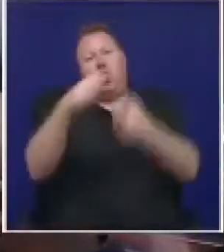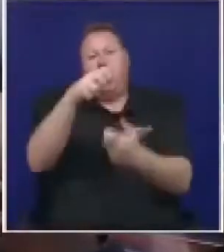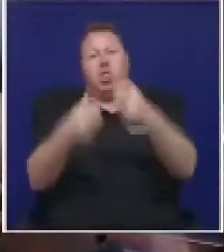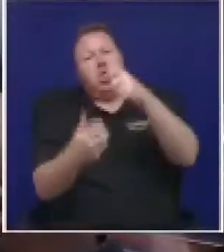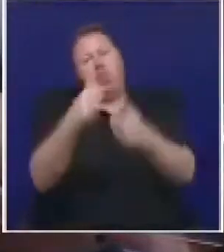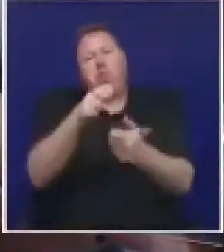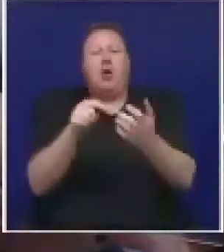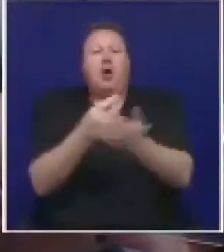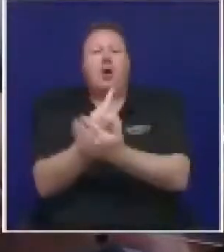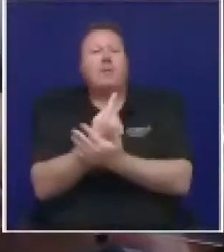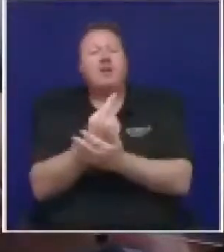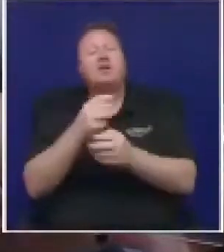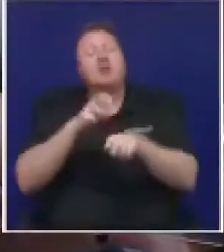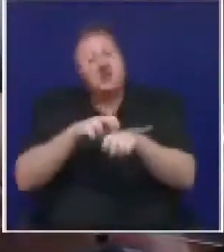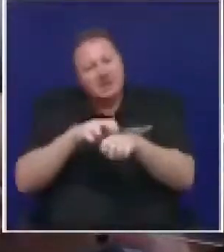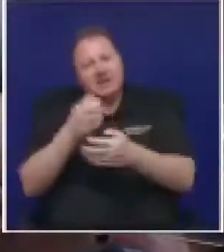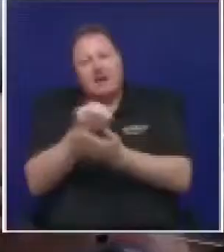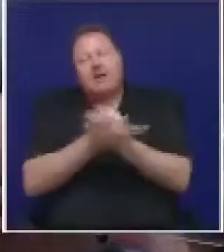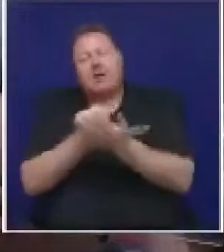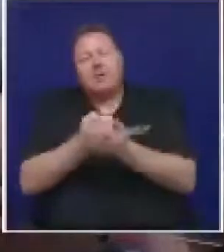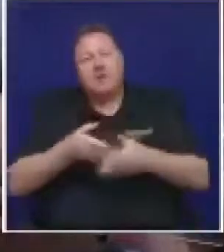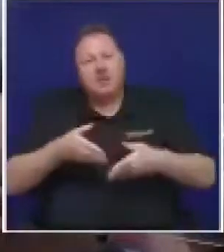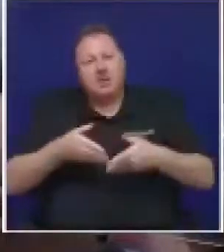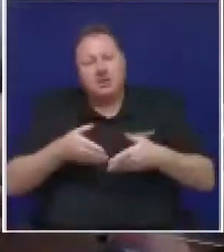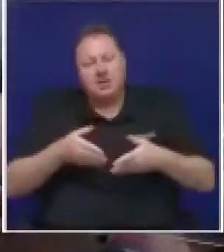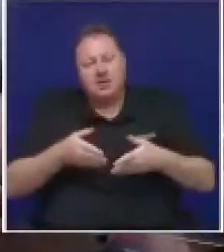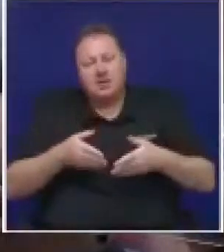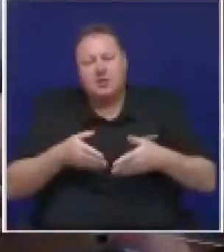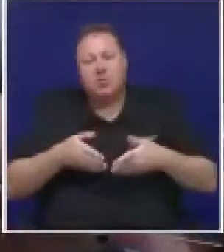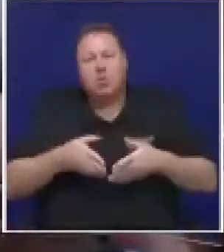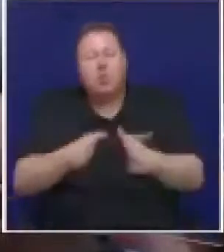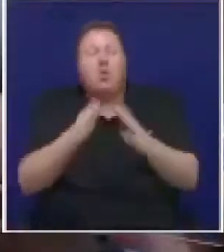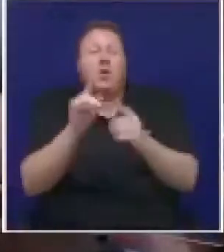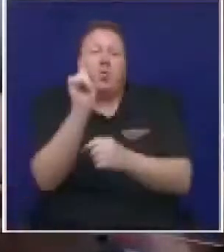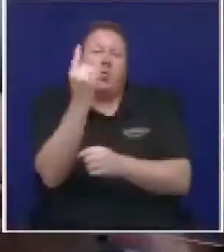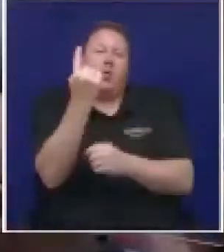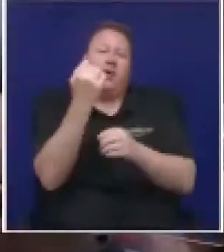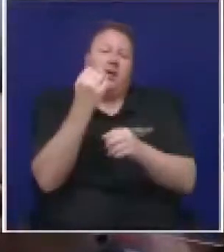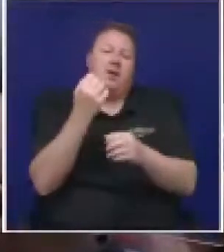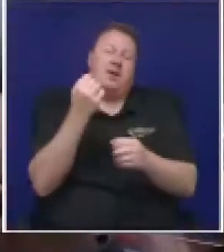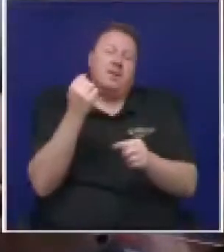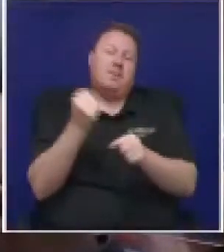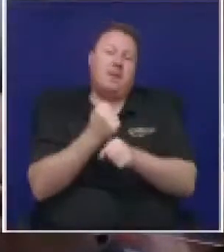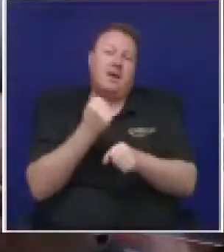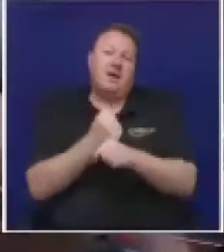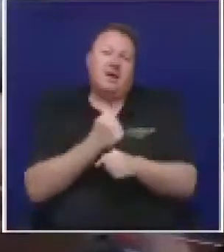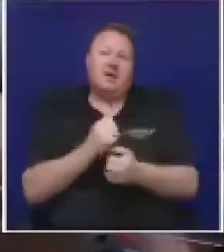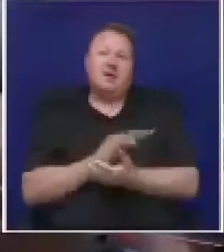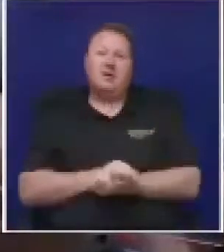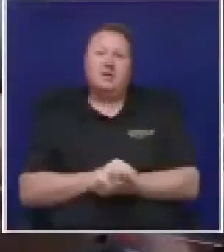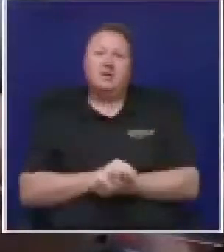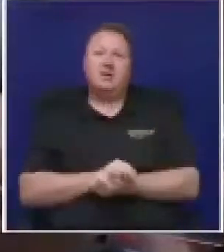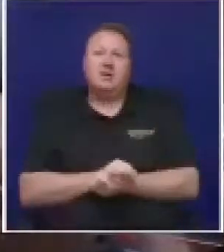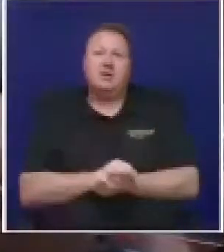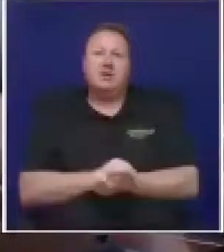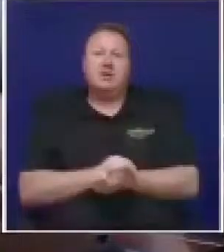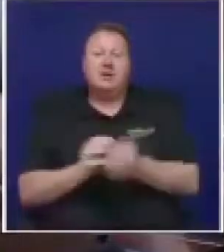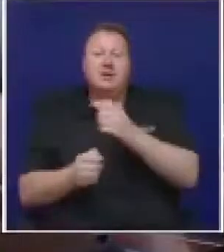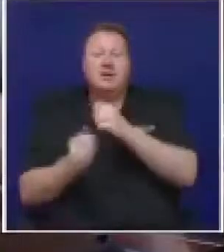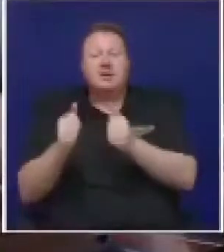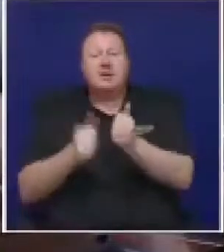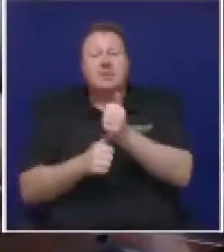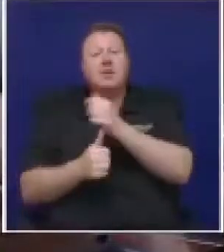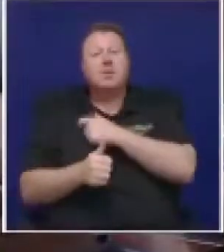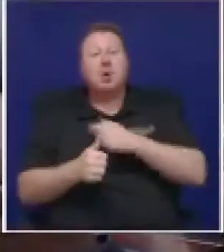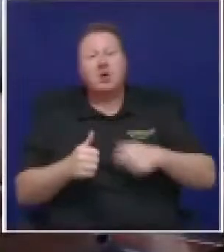coherent economic direction? Which economic program and government business he is ultimately responsible